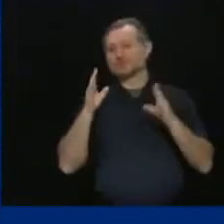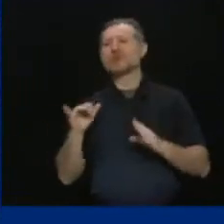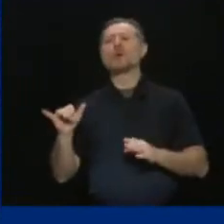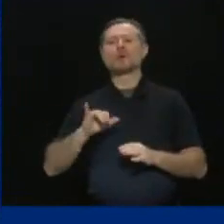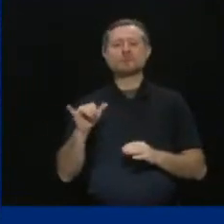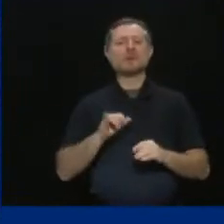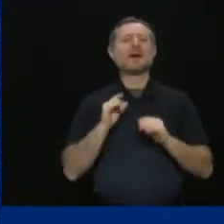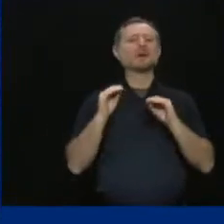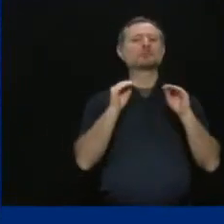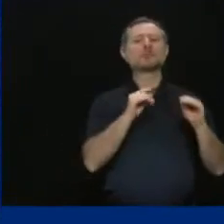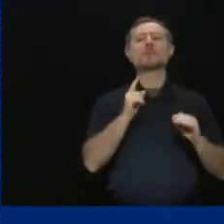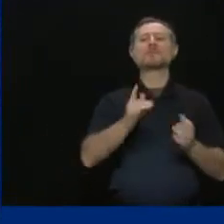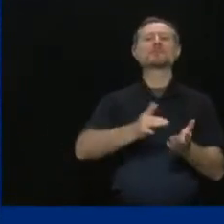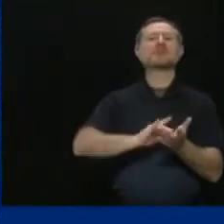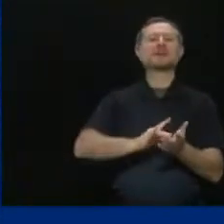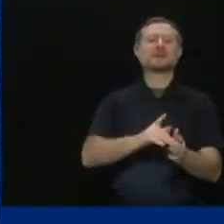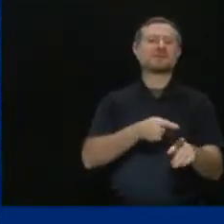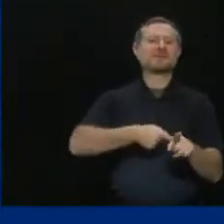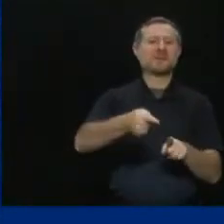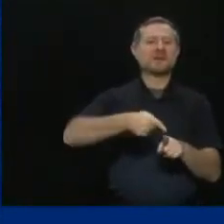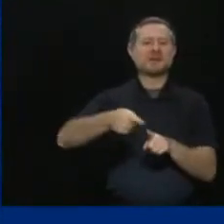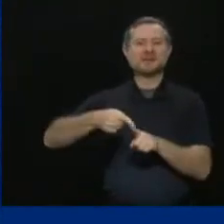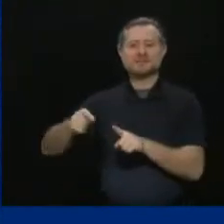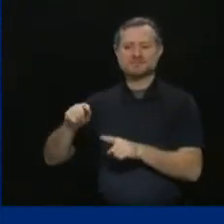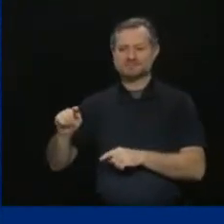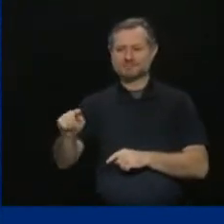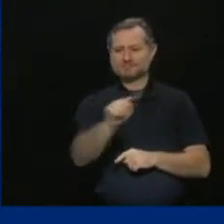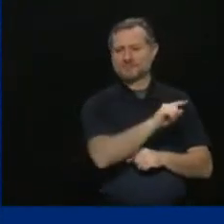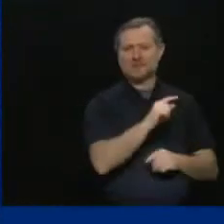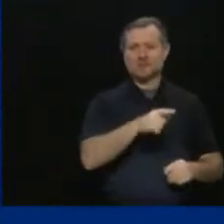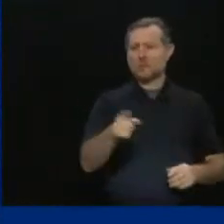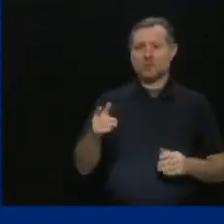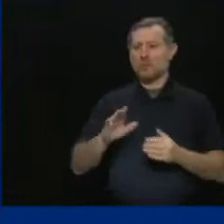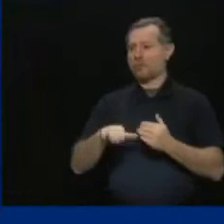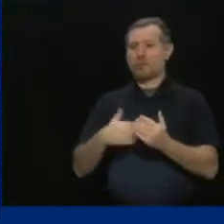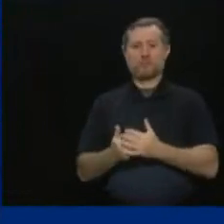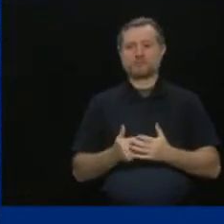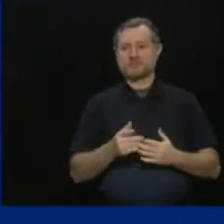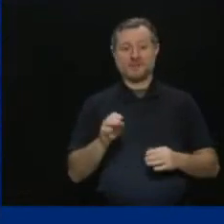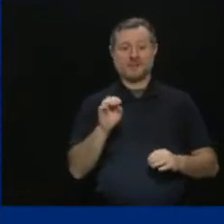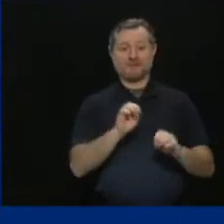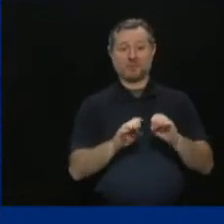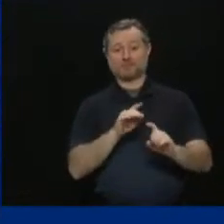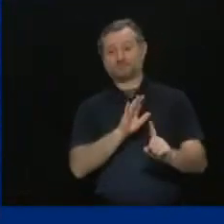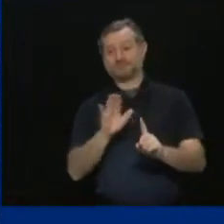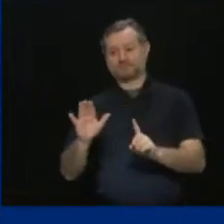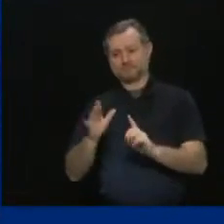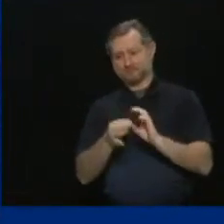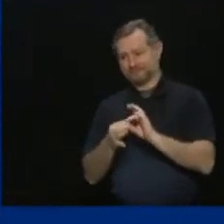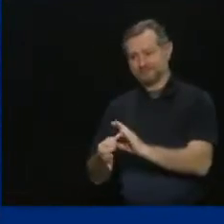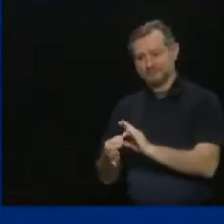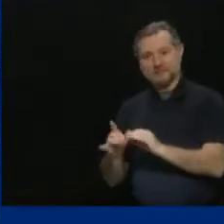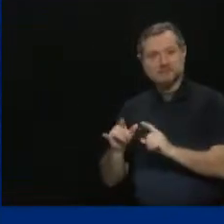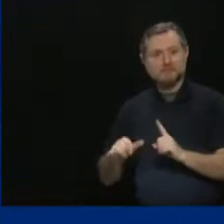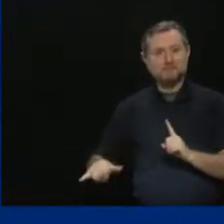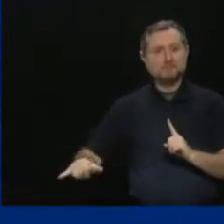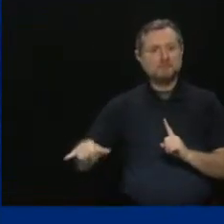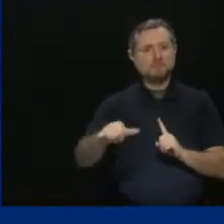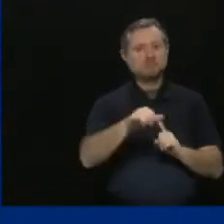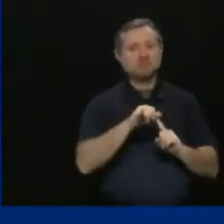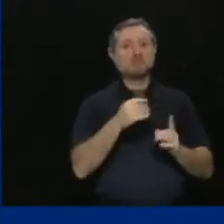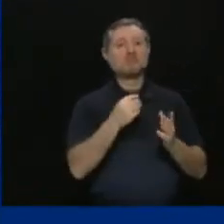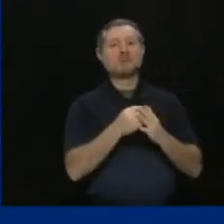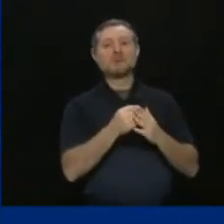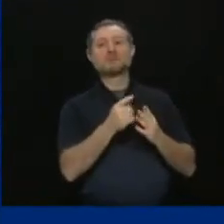medical profession, because they are all evaluated based on standards put forth for reimbursements out of